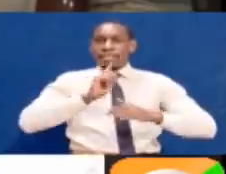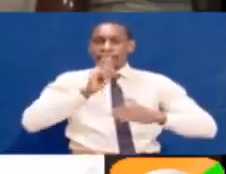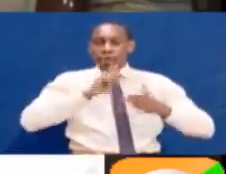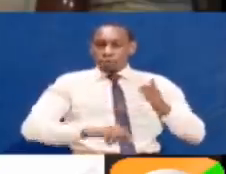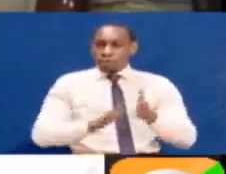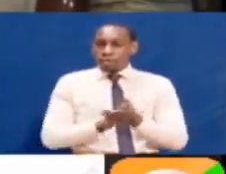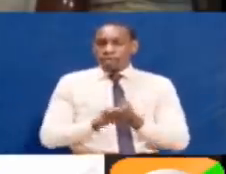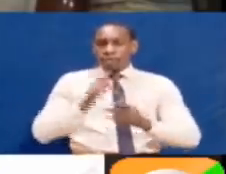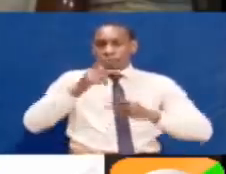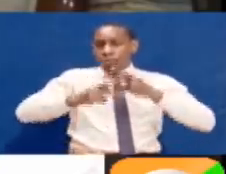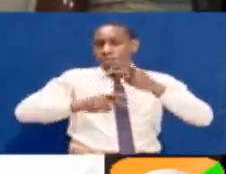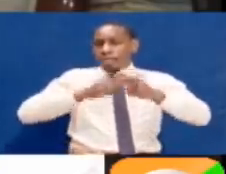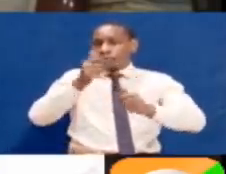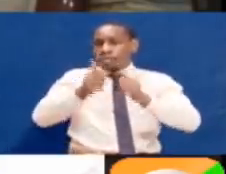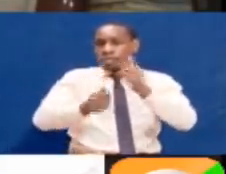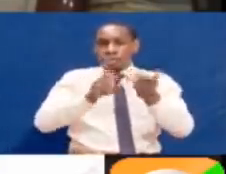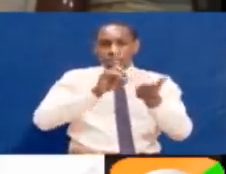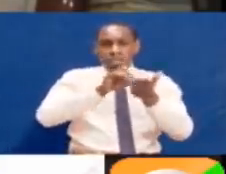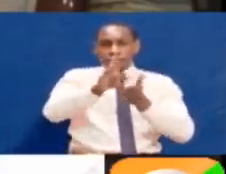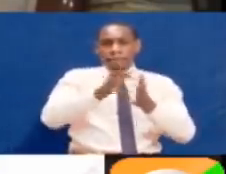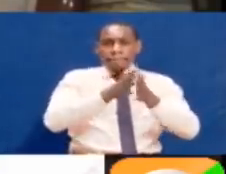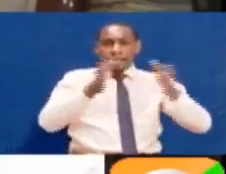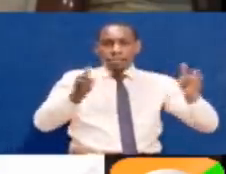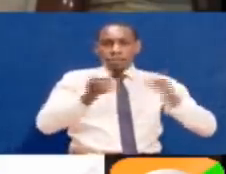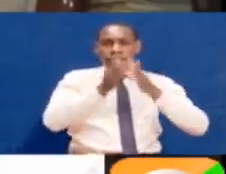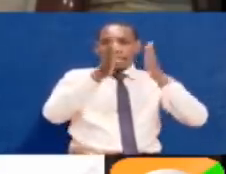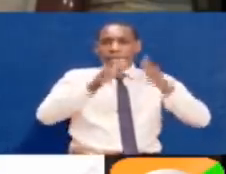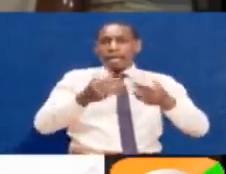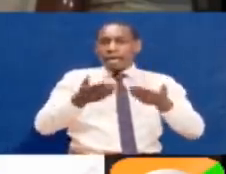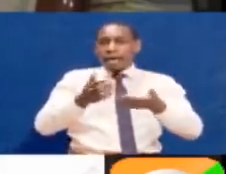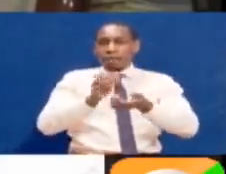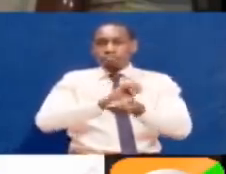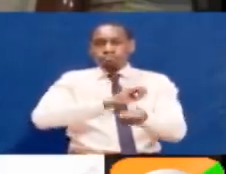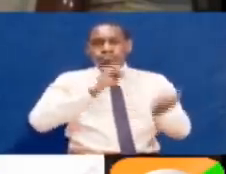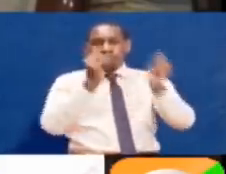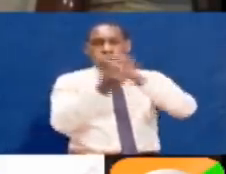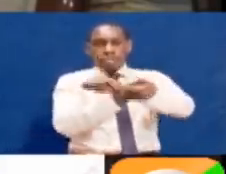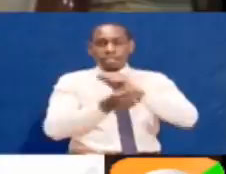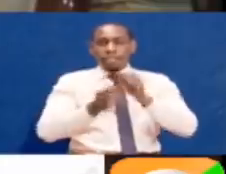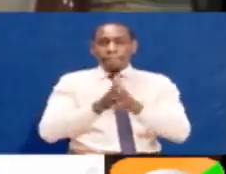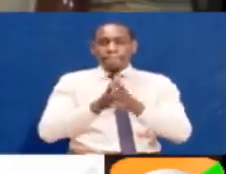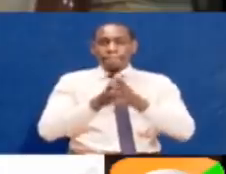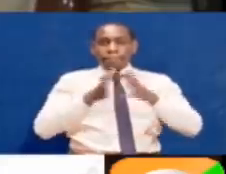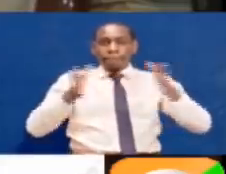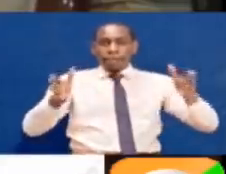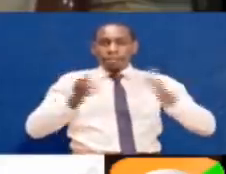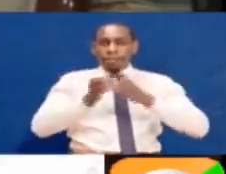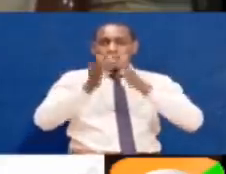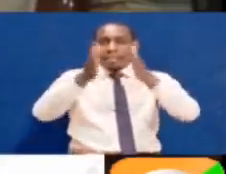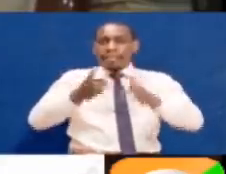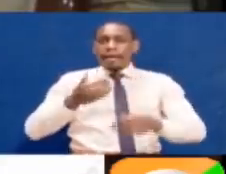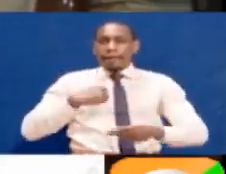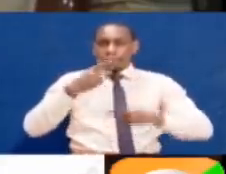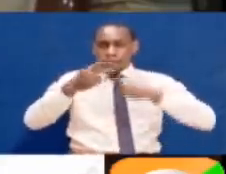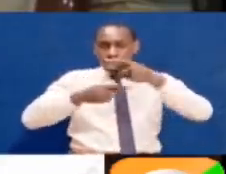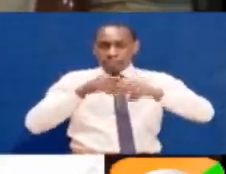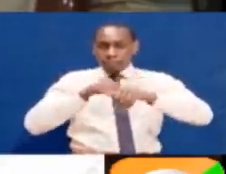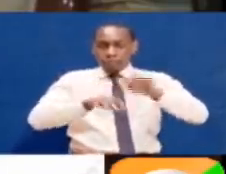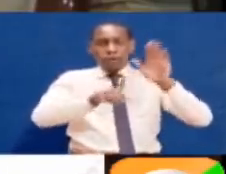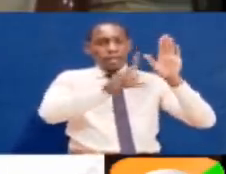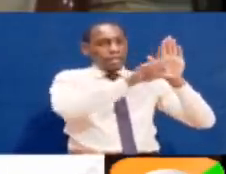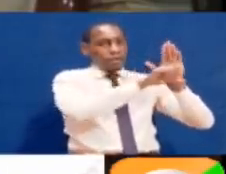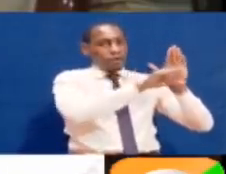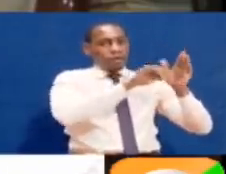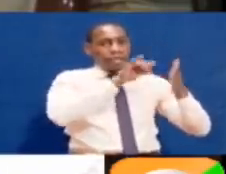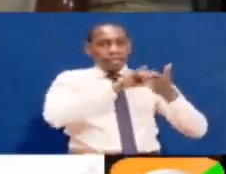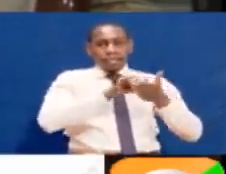is the procedure of removing a majority leader? How do you replace a majority leader? There is a procedure in law that